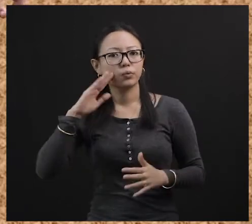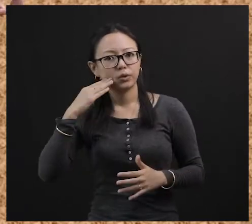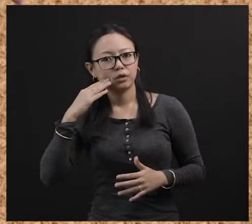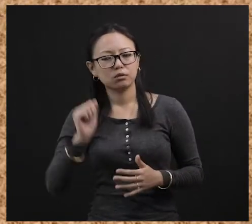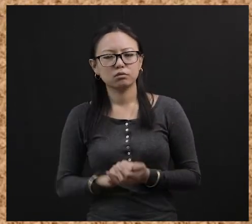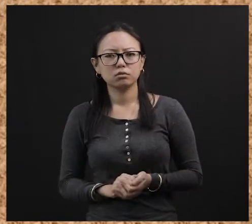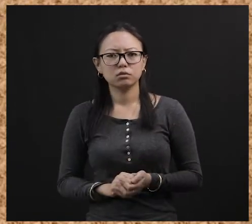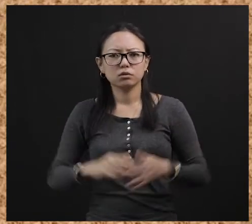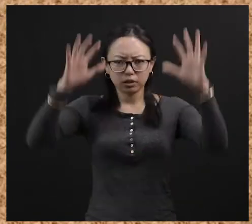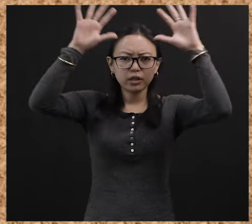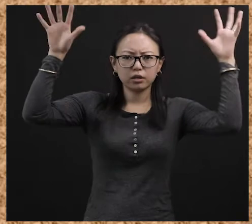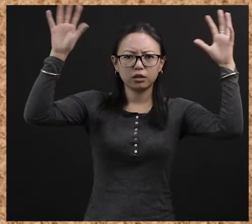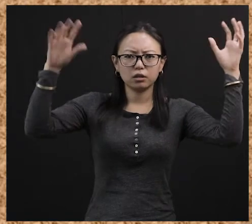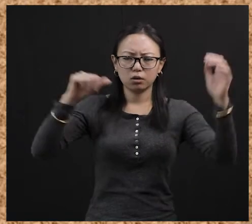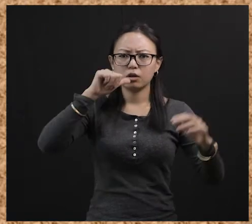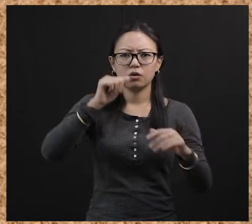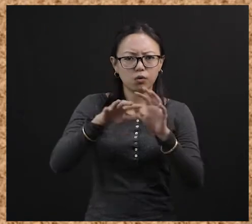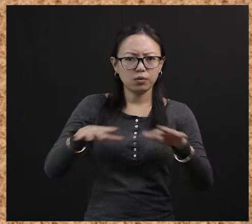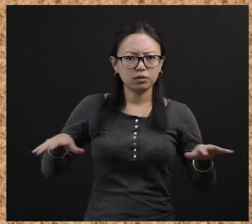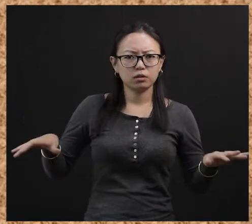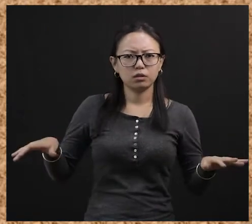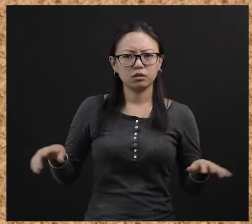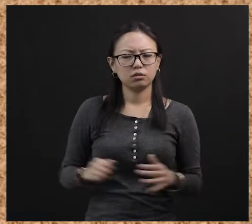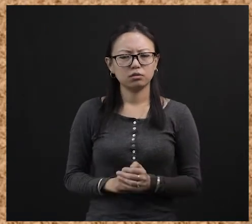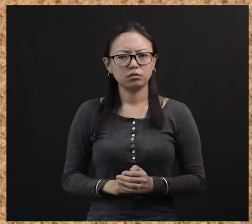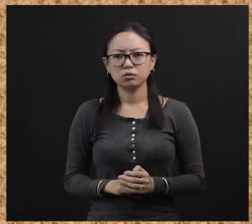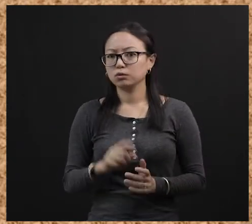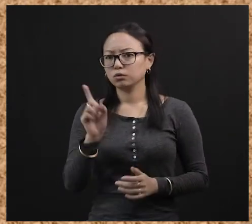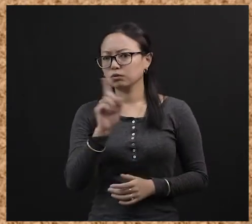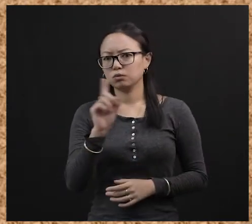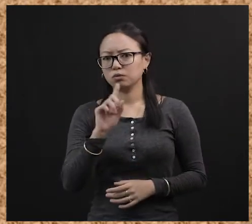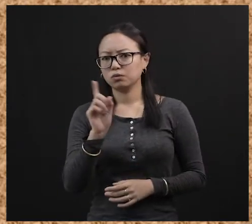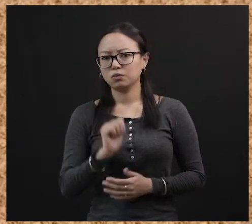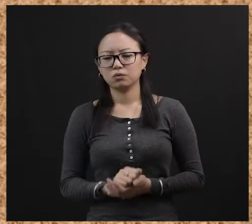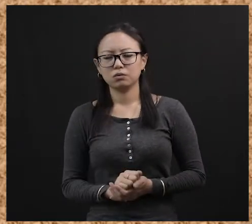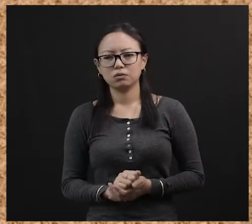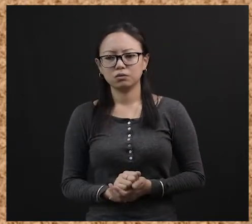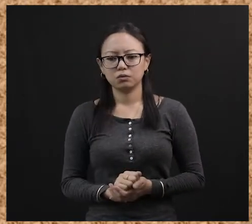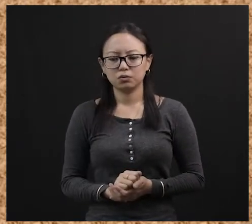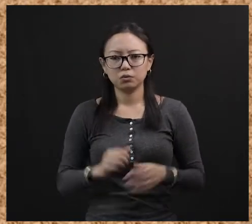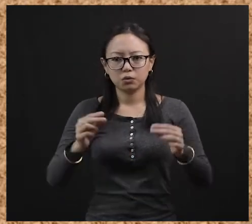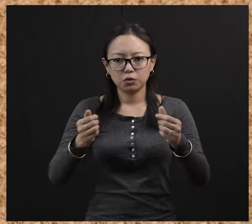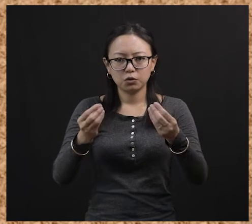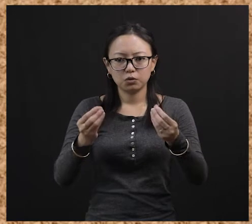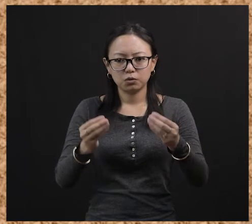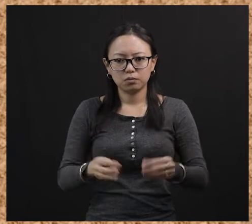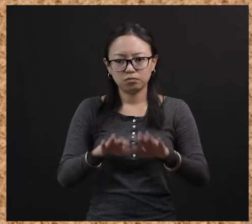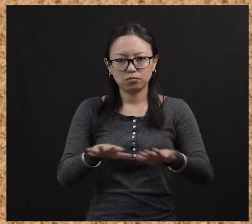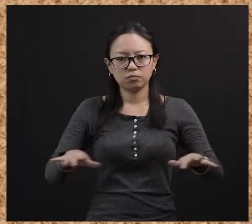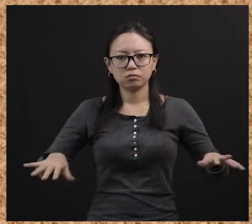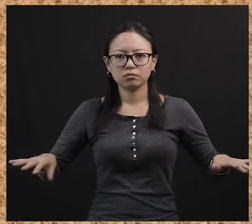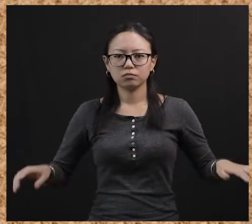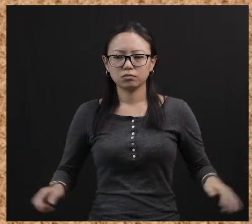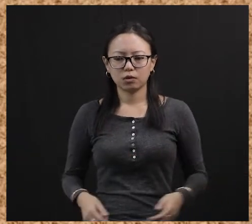they grow in something, brown, blackish thing that is the mitti, right? In Hindi we call mitti,